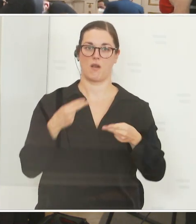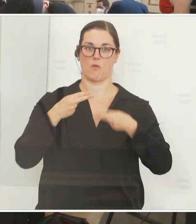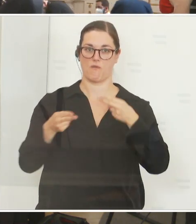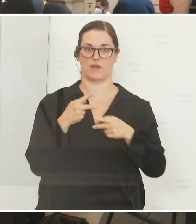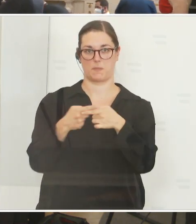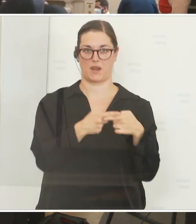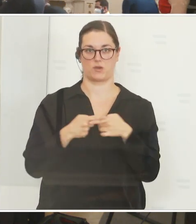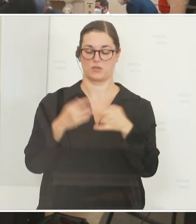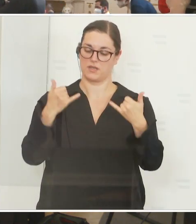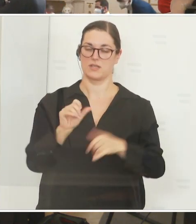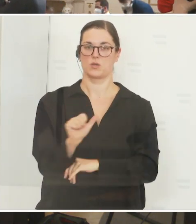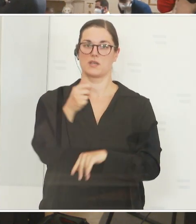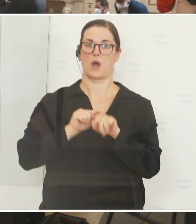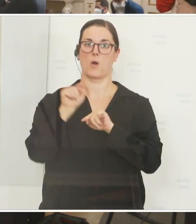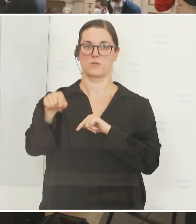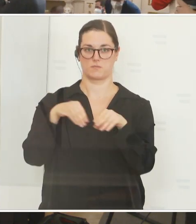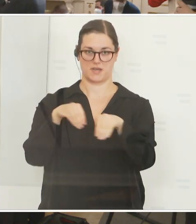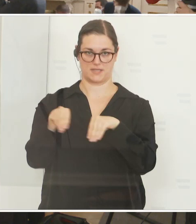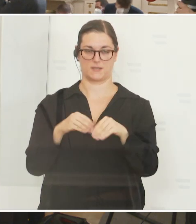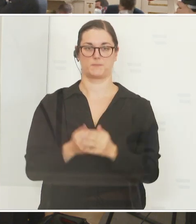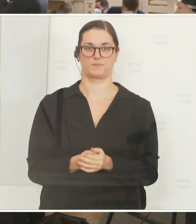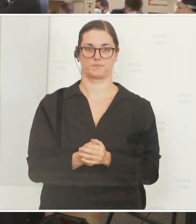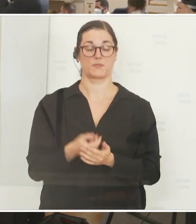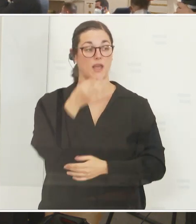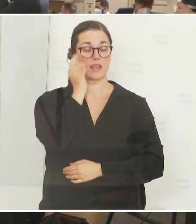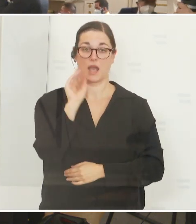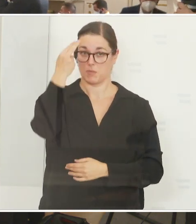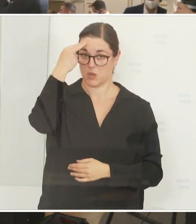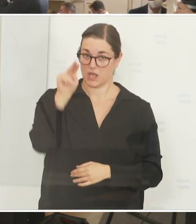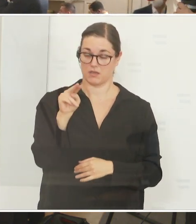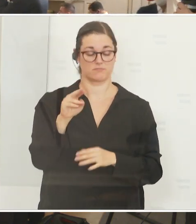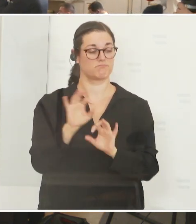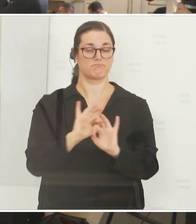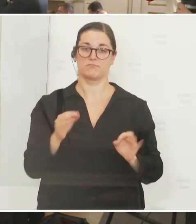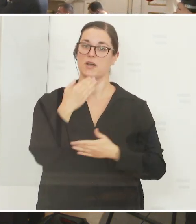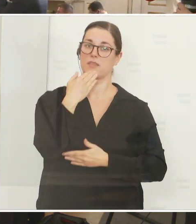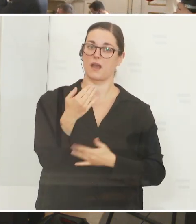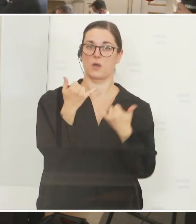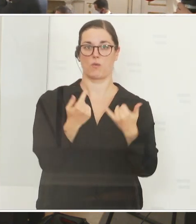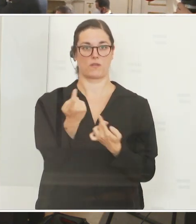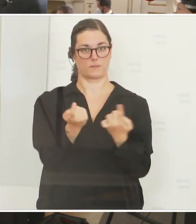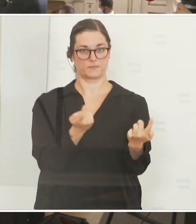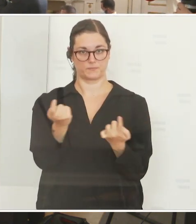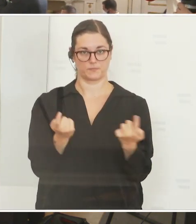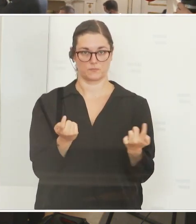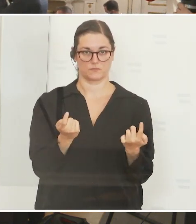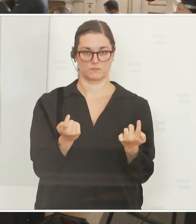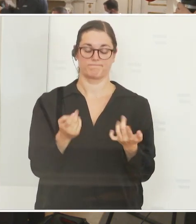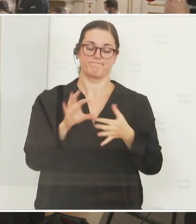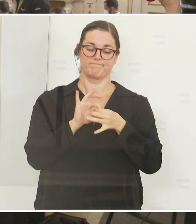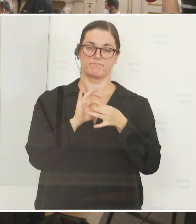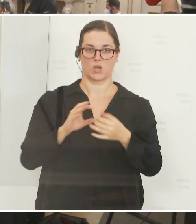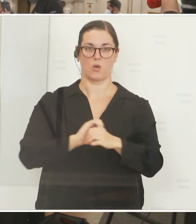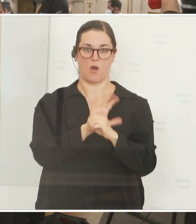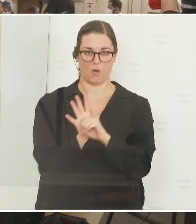Chancellor. Ladies and gentlemen, thank you for joining us today. Due to the COVID situation in